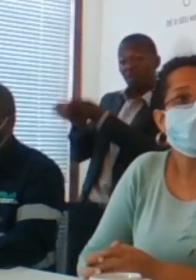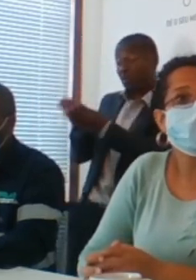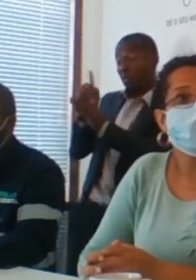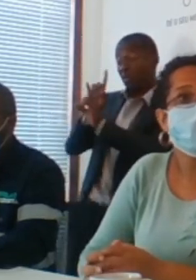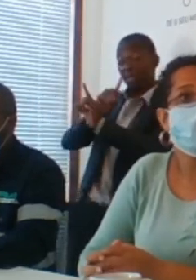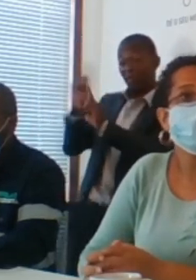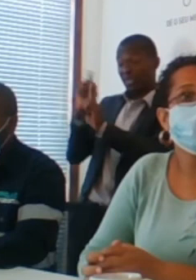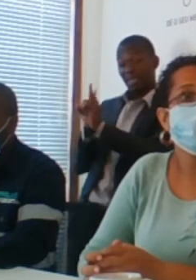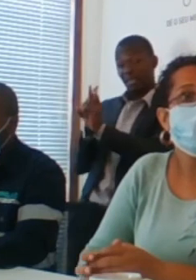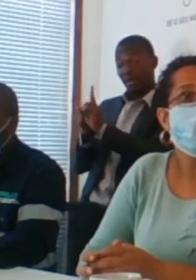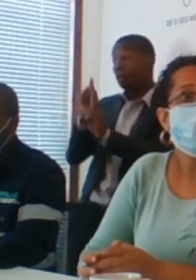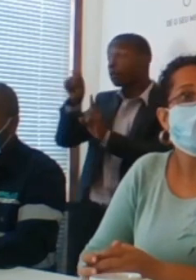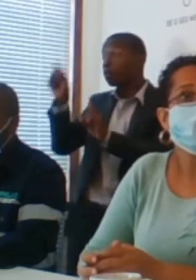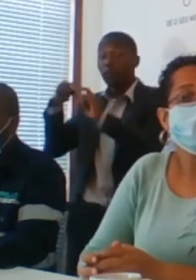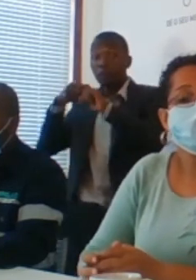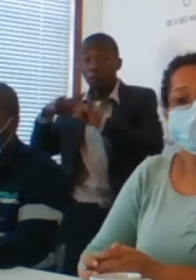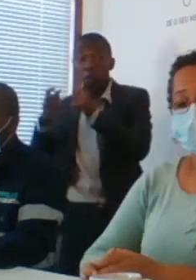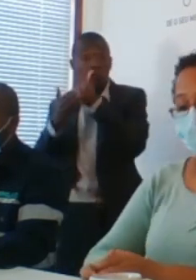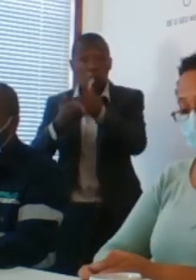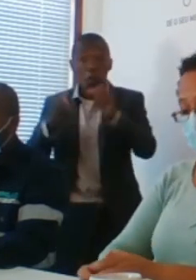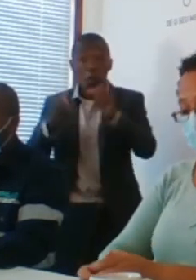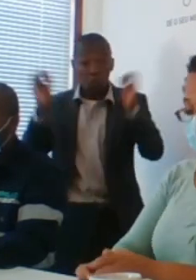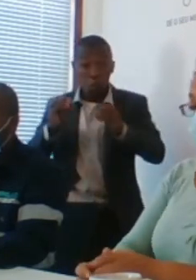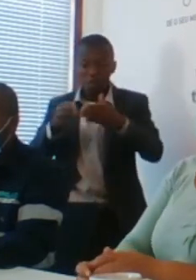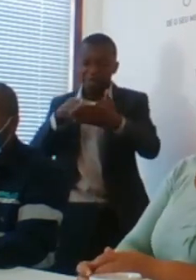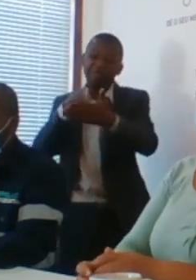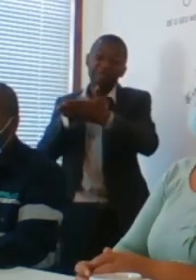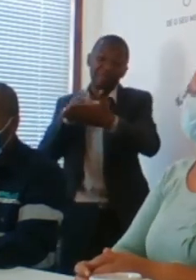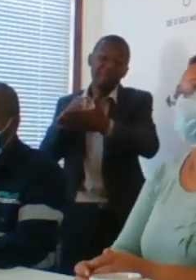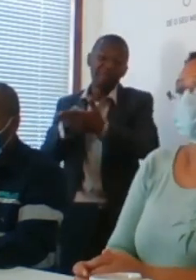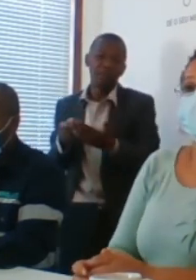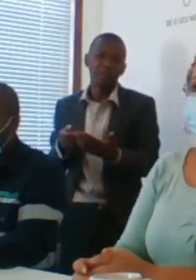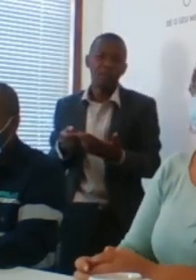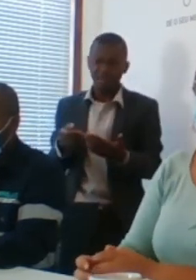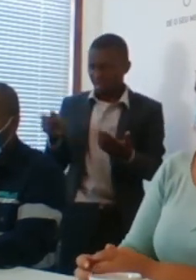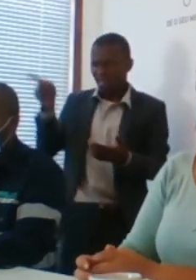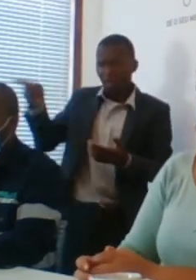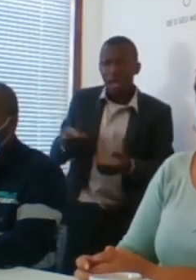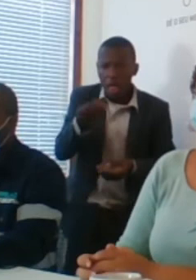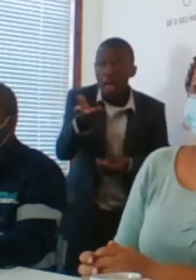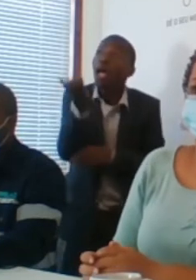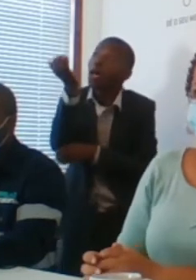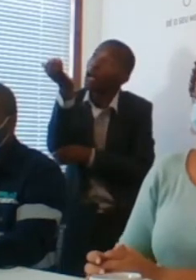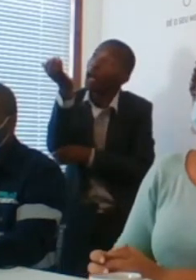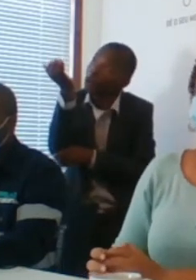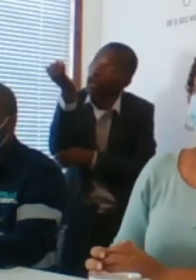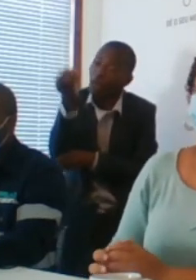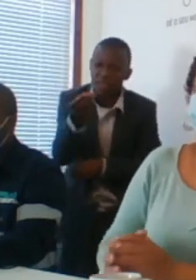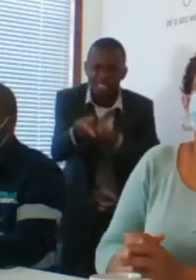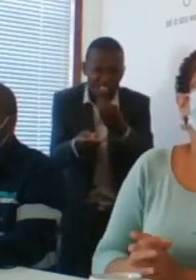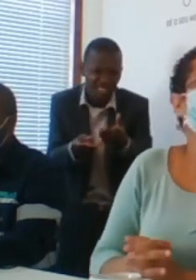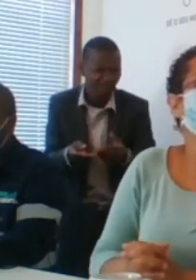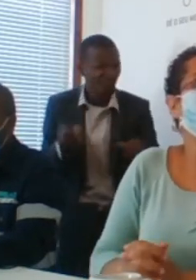survival, and it's difficult for people to come and give you bread. You have to stand up and